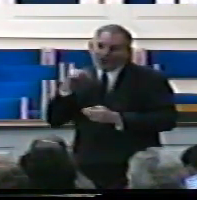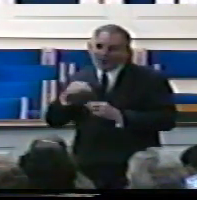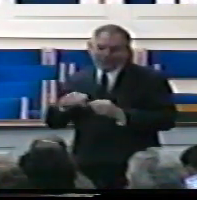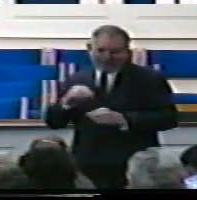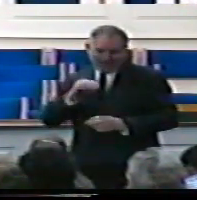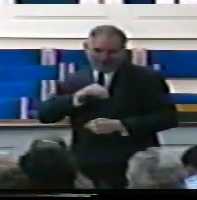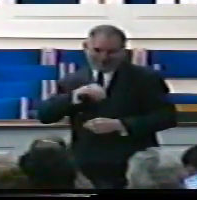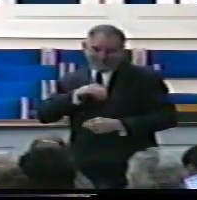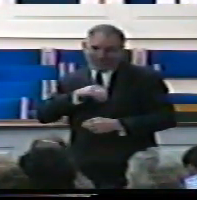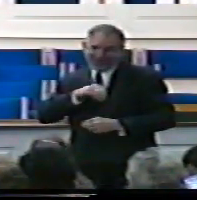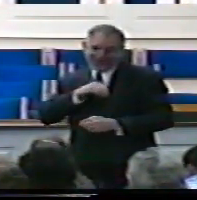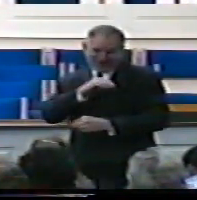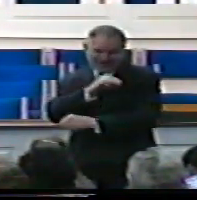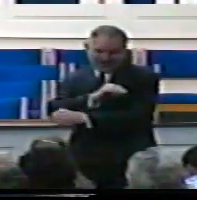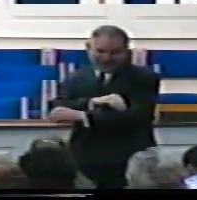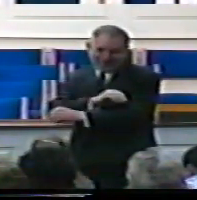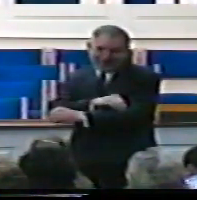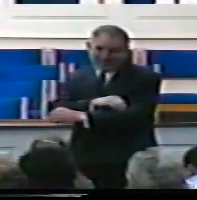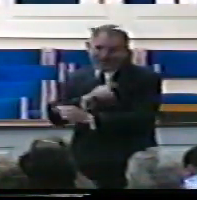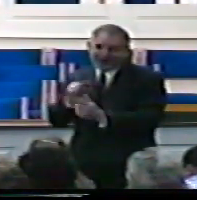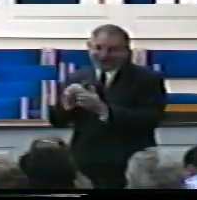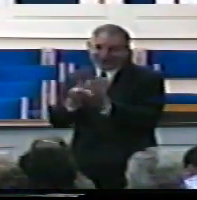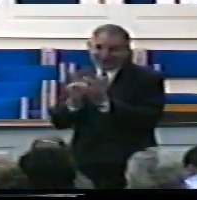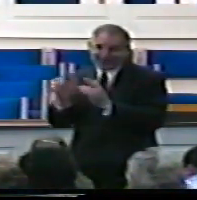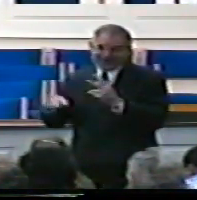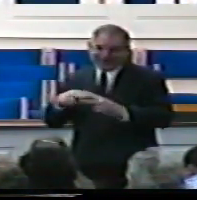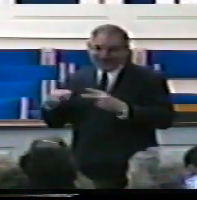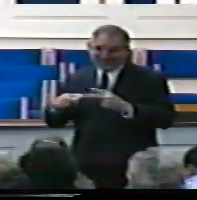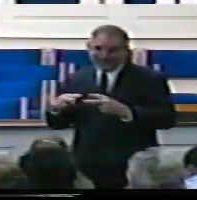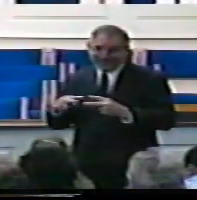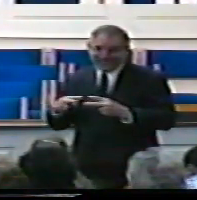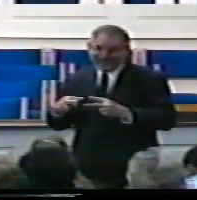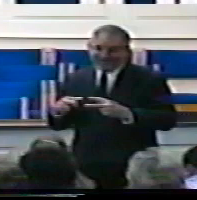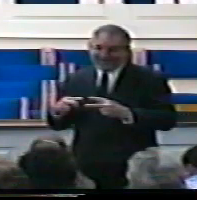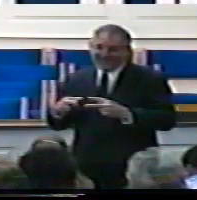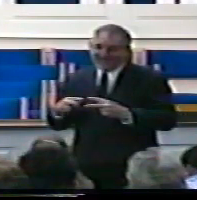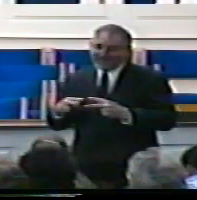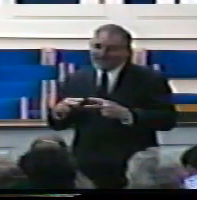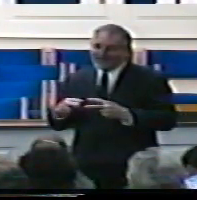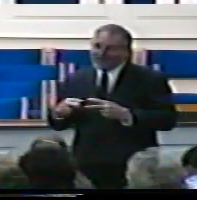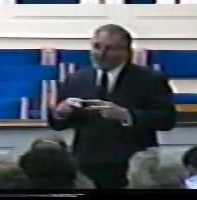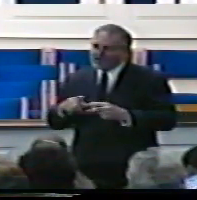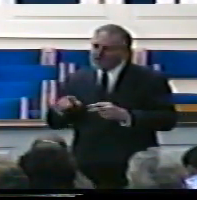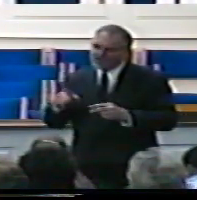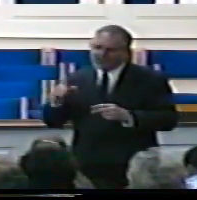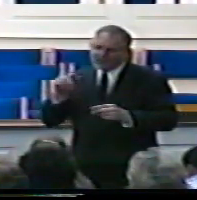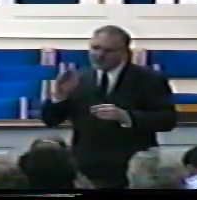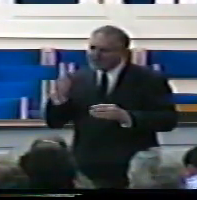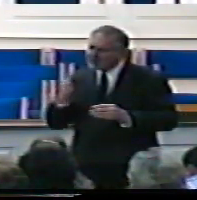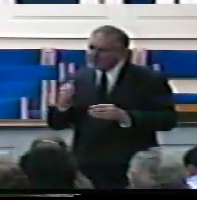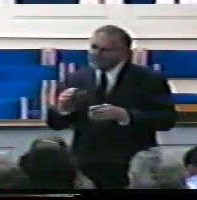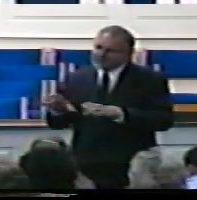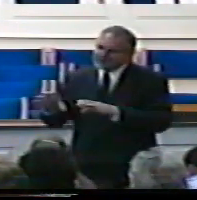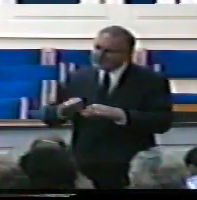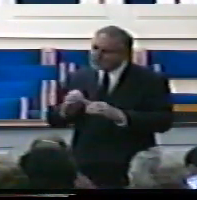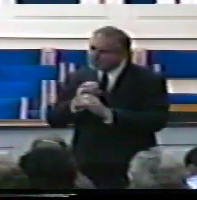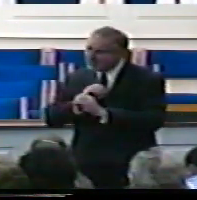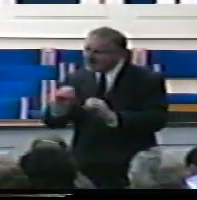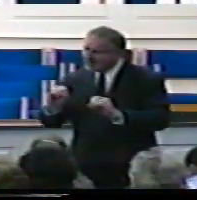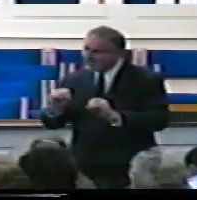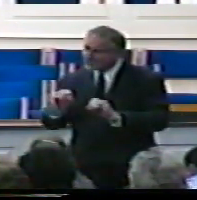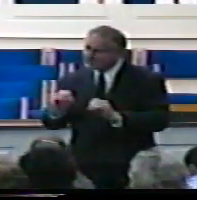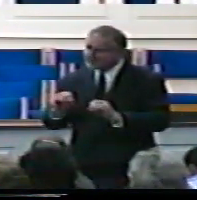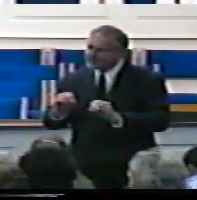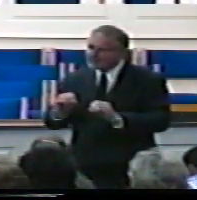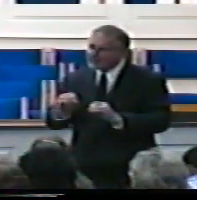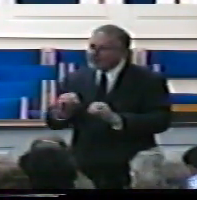till Jesus visited there? Are you laboring in a place where it seems that you're accomplishing nothing? Christ is praying for